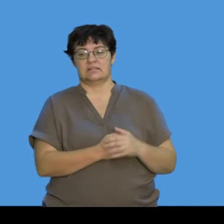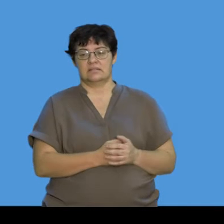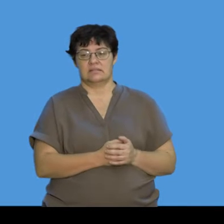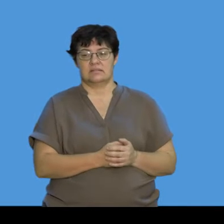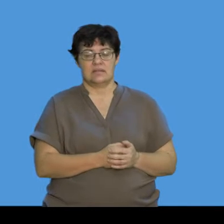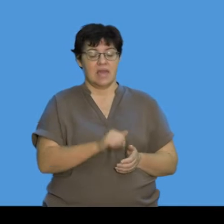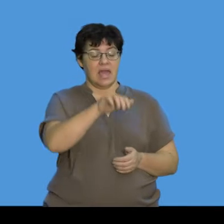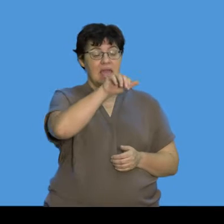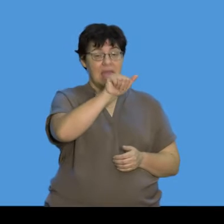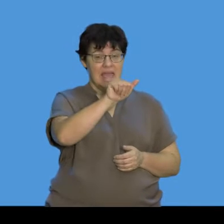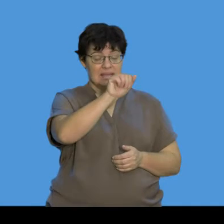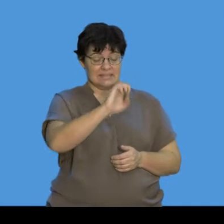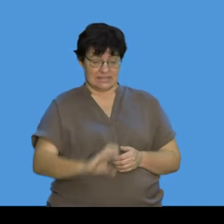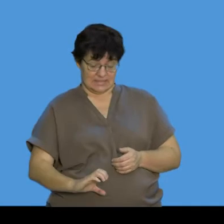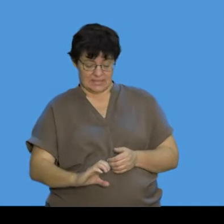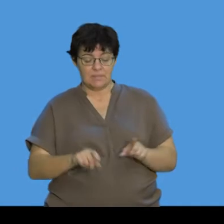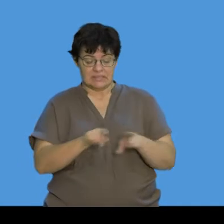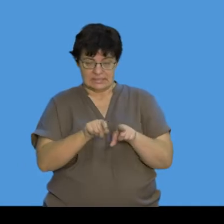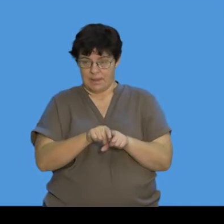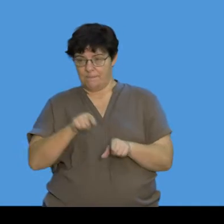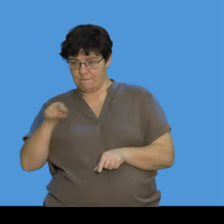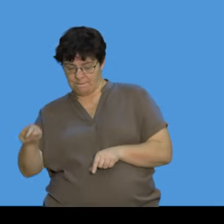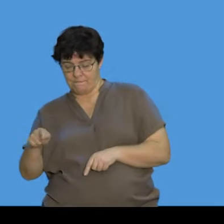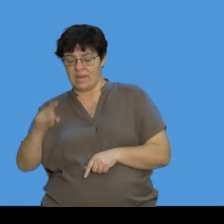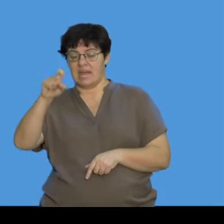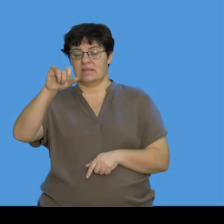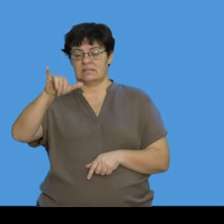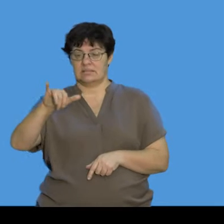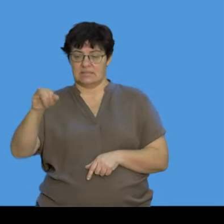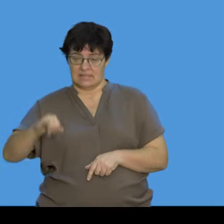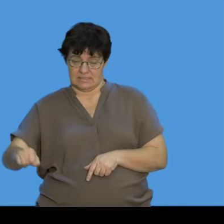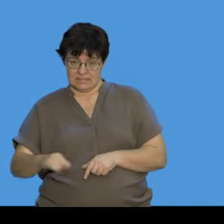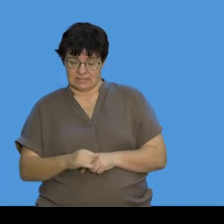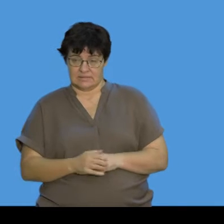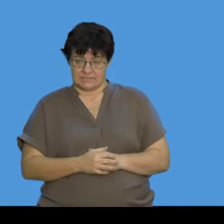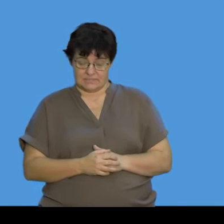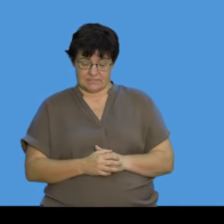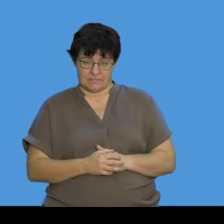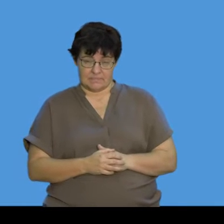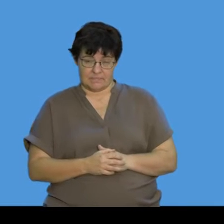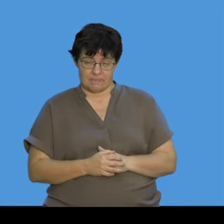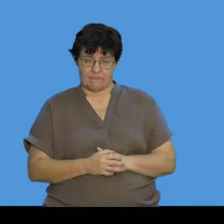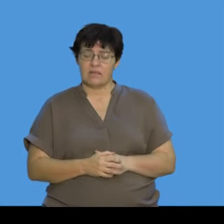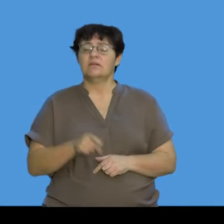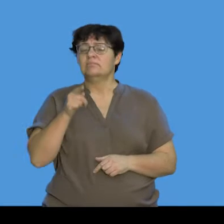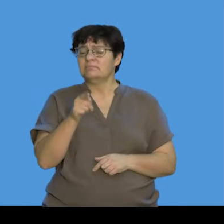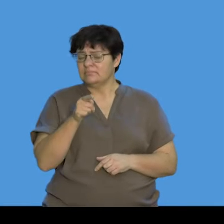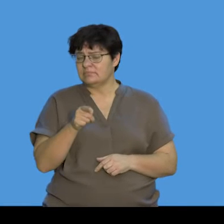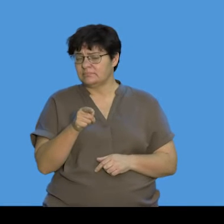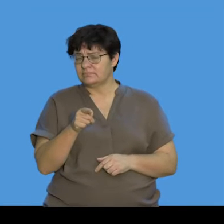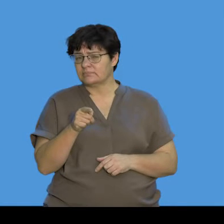be AC, which must correspond with the side XZ. Now, I know that this is